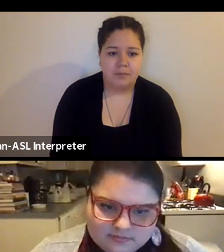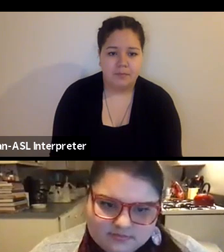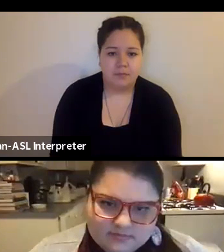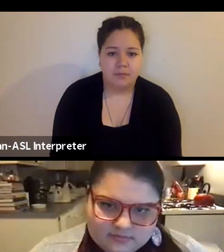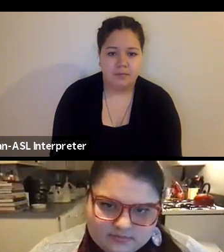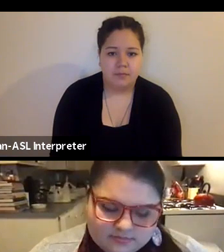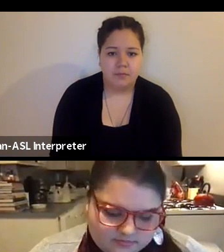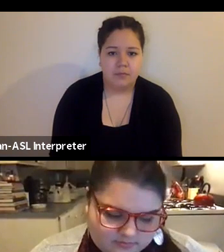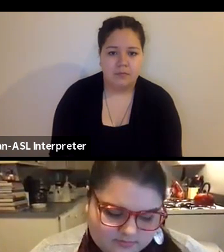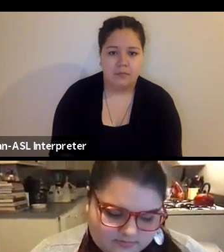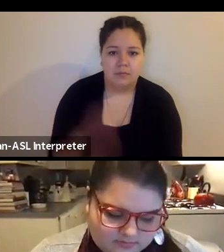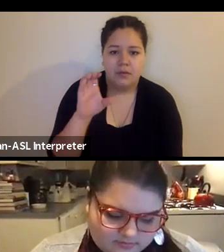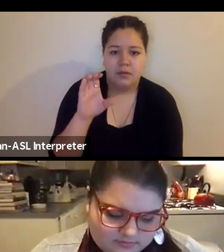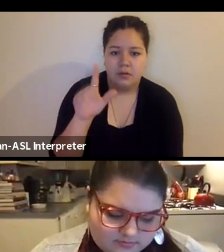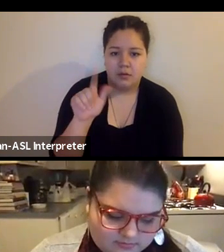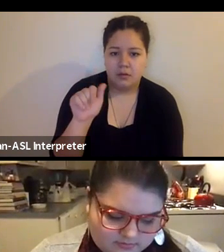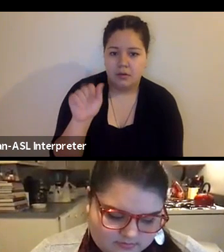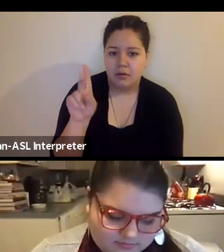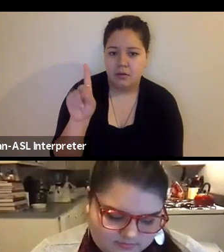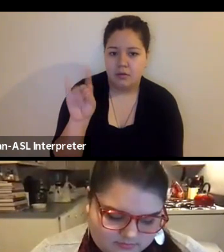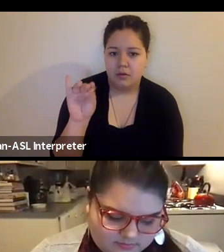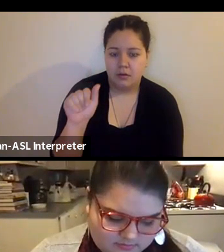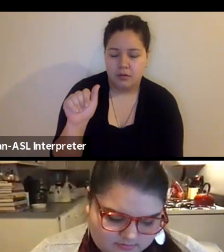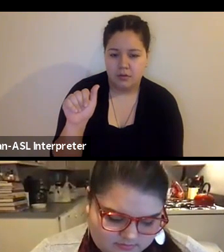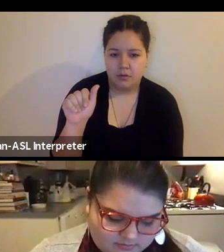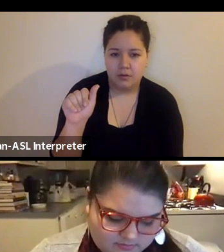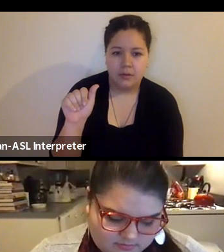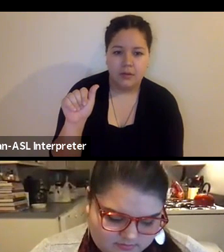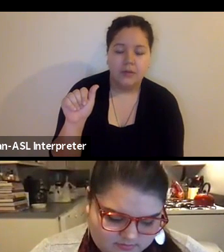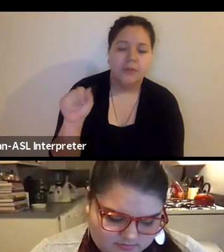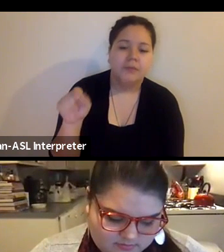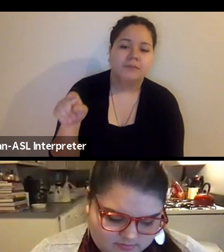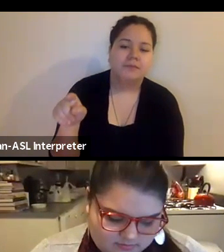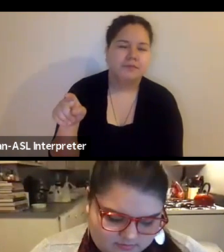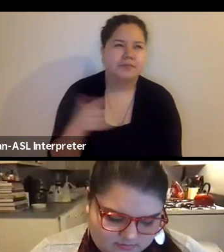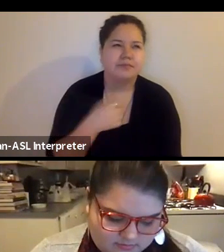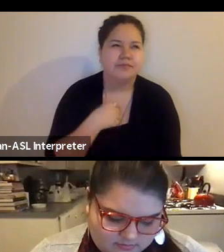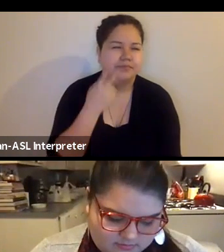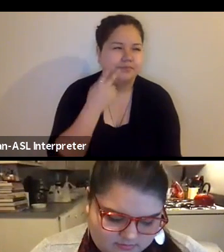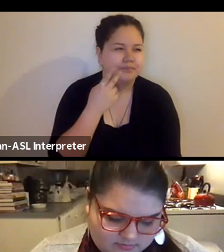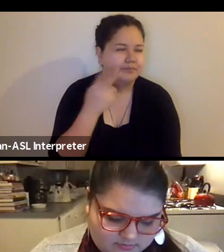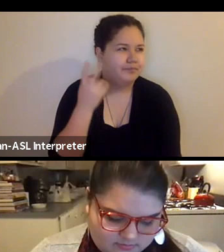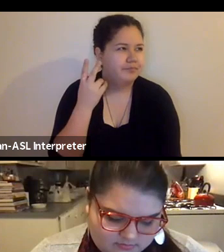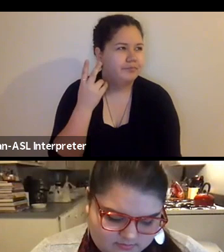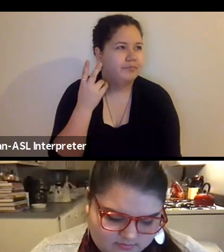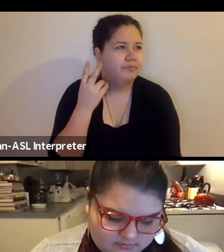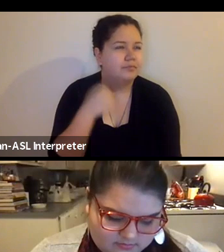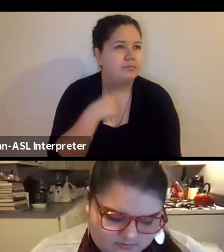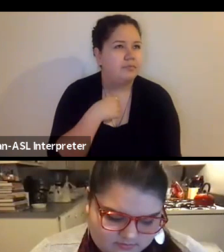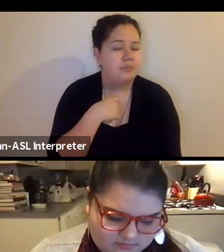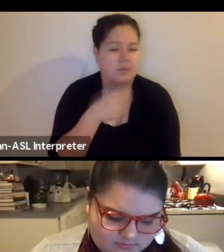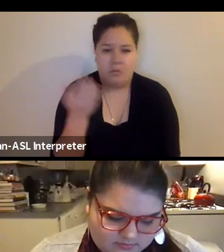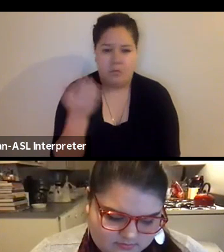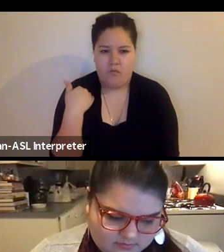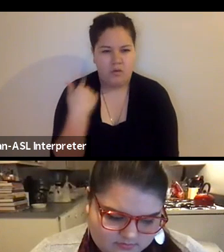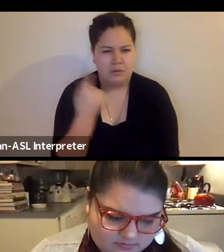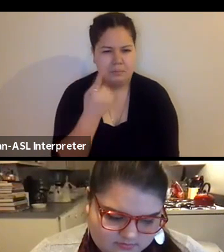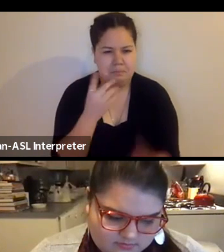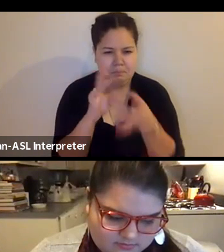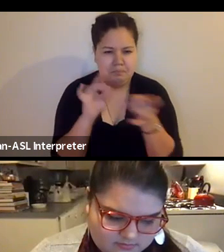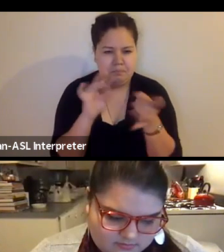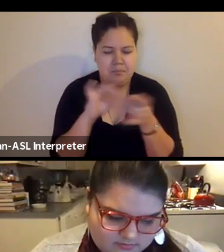I'm reflecting on and note that entered our conversation earlier that was around